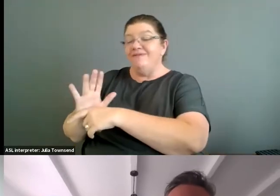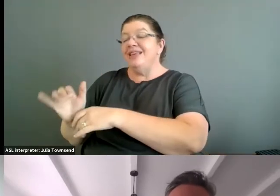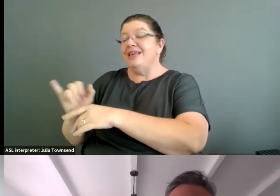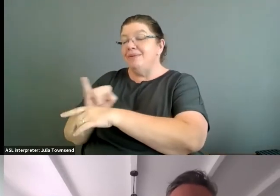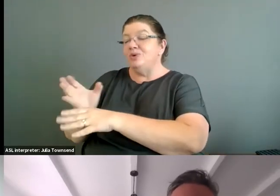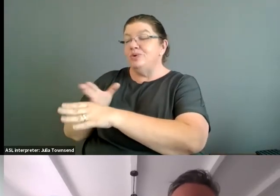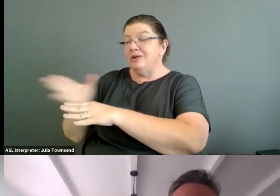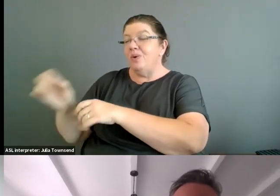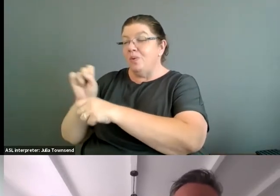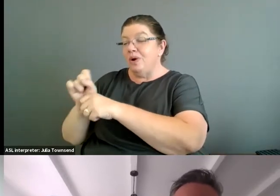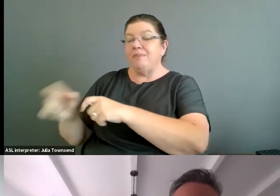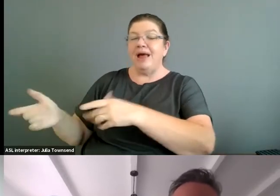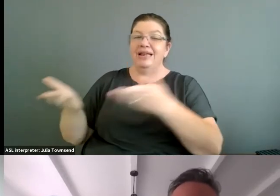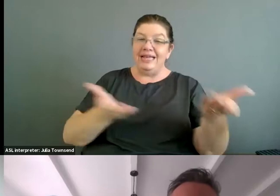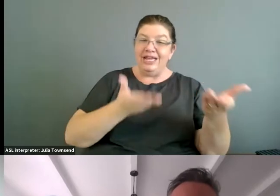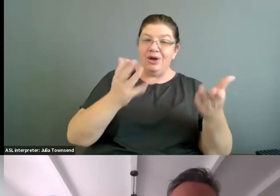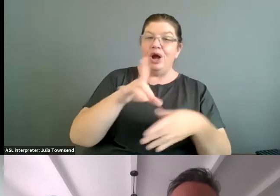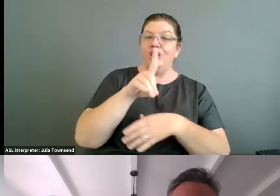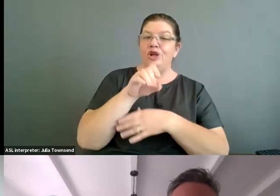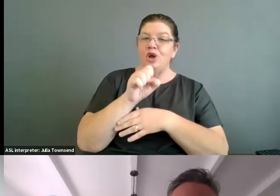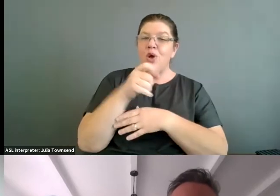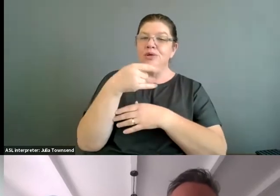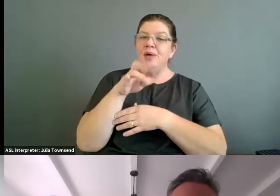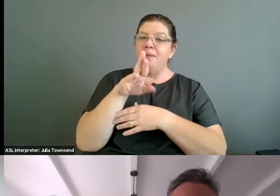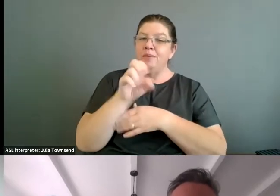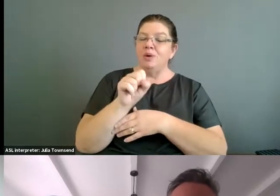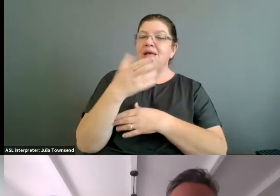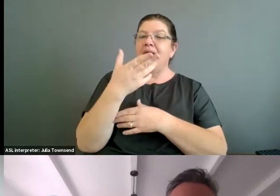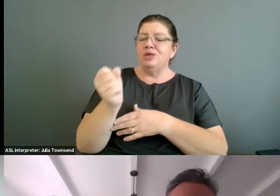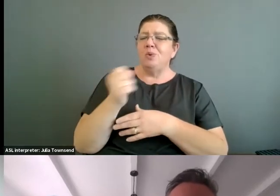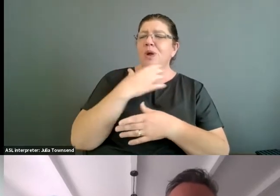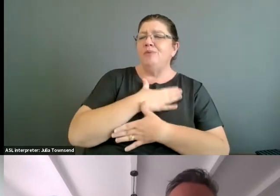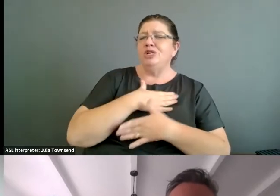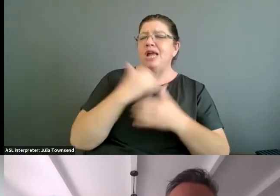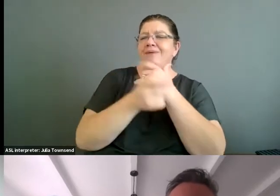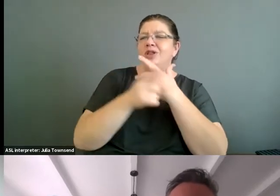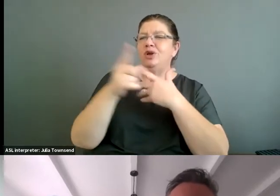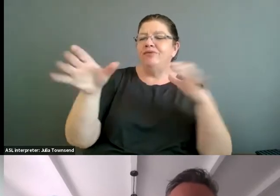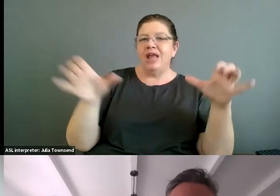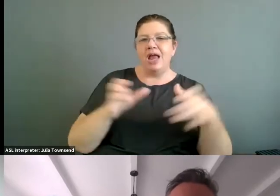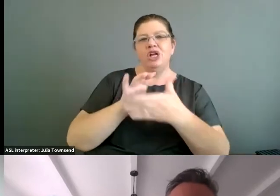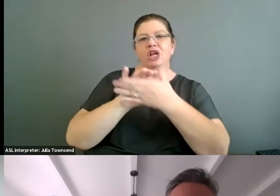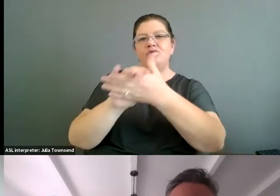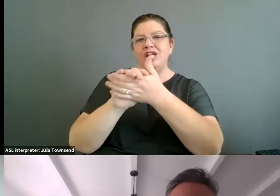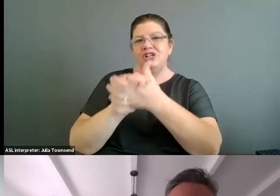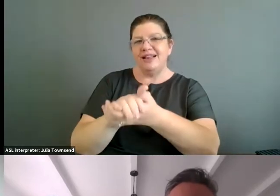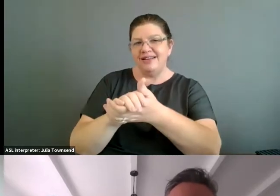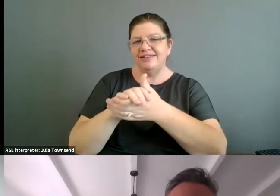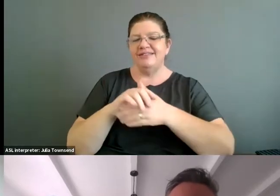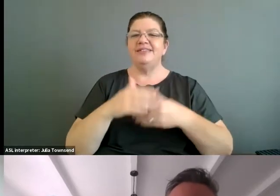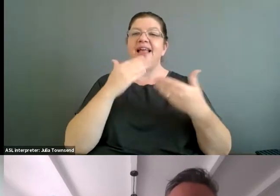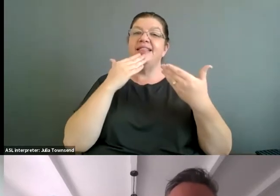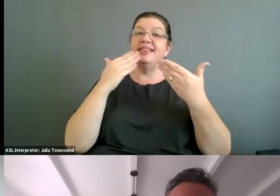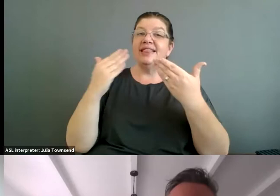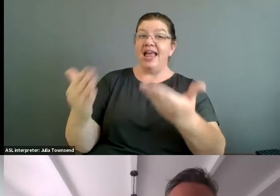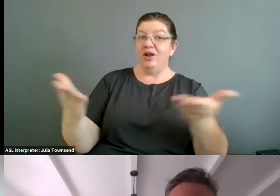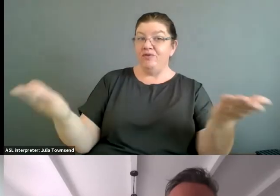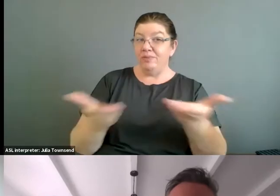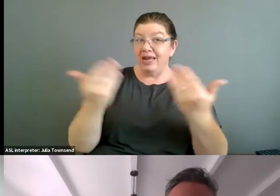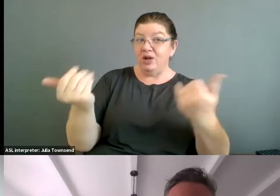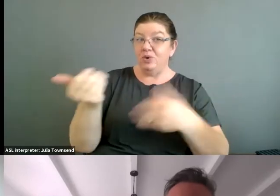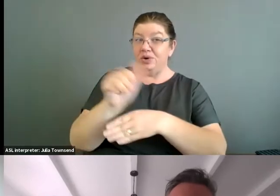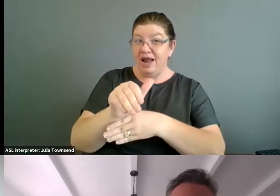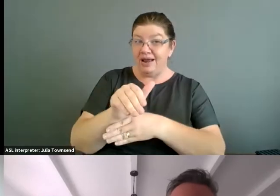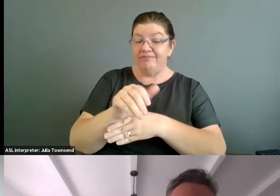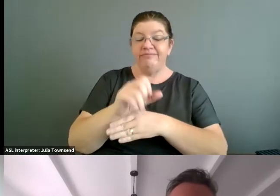with Dos Pueblos High School. We appreciate all you've done, and congratulations. Thank you for being with us tonight.